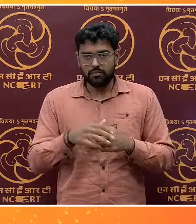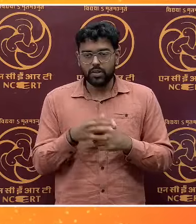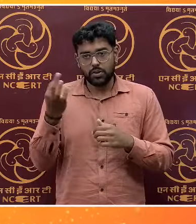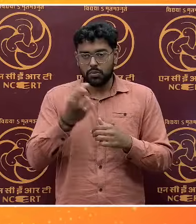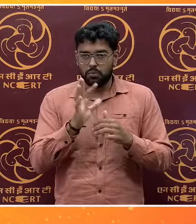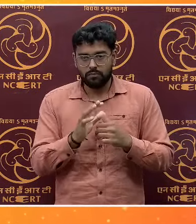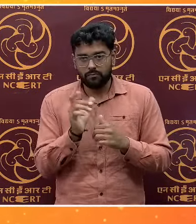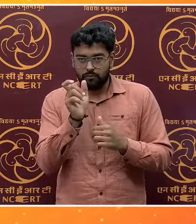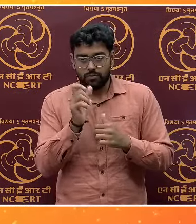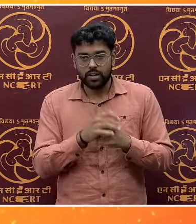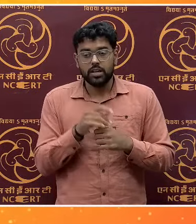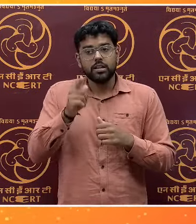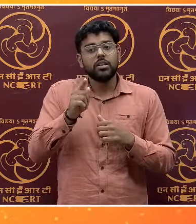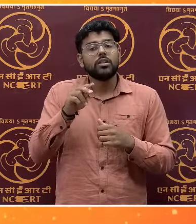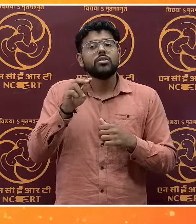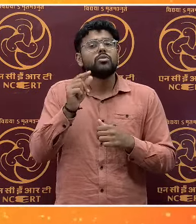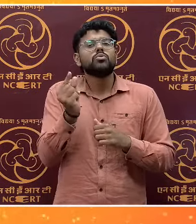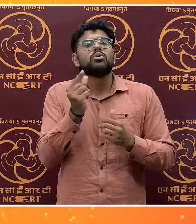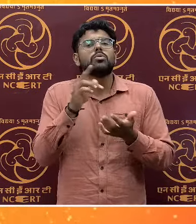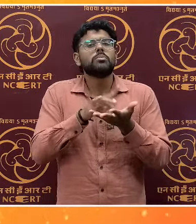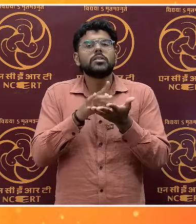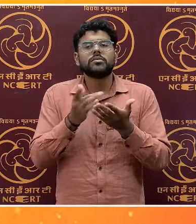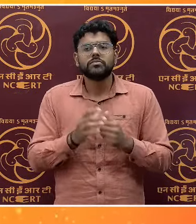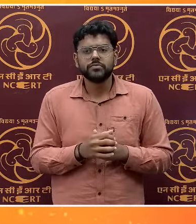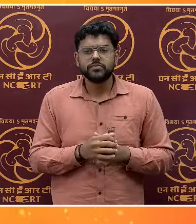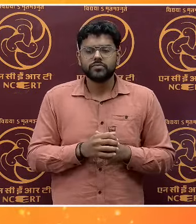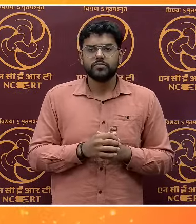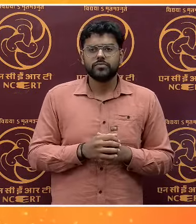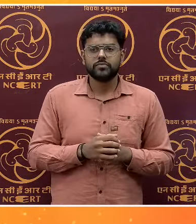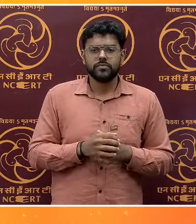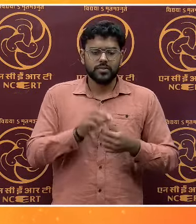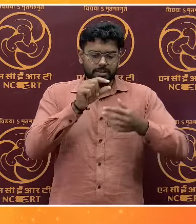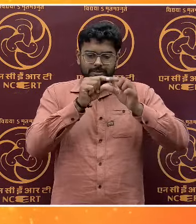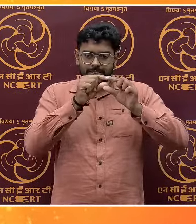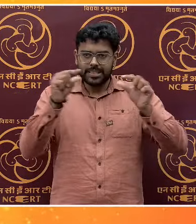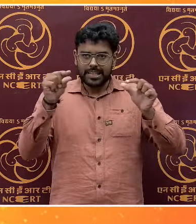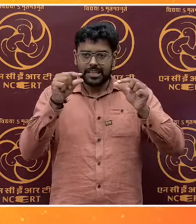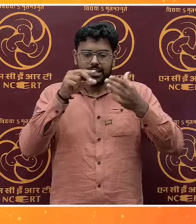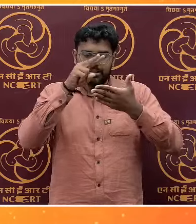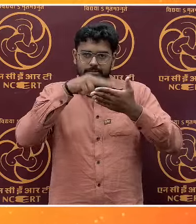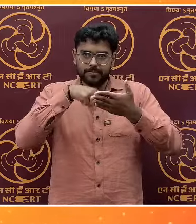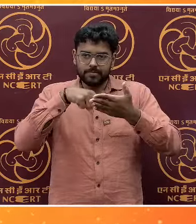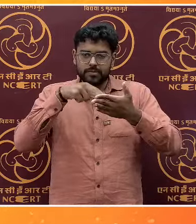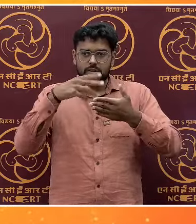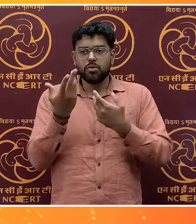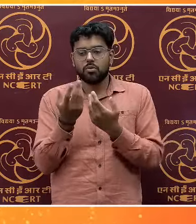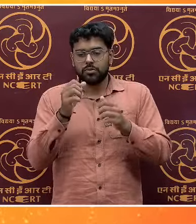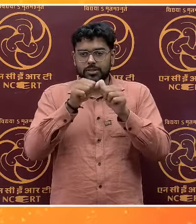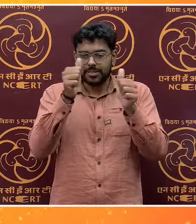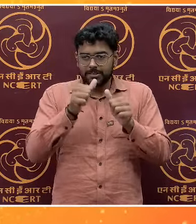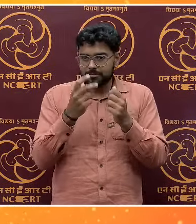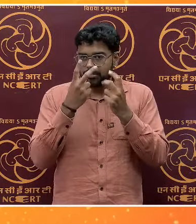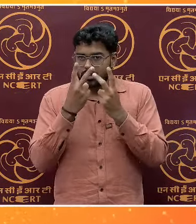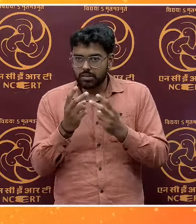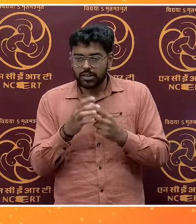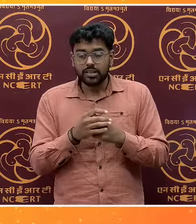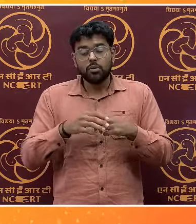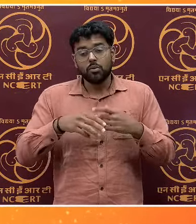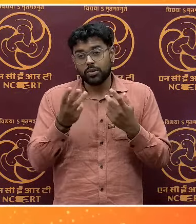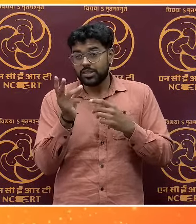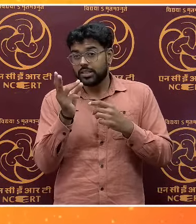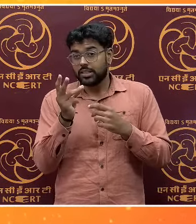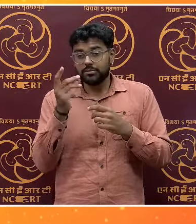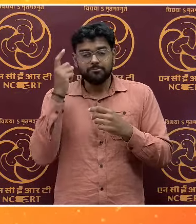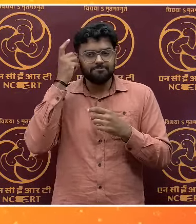like why timid is being used. Either you just read the sentence or go by the structure or the thought